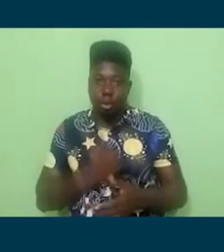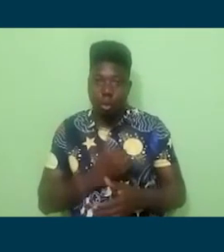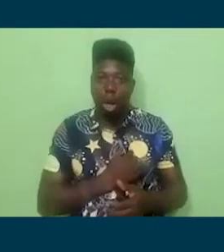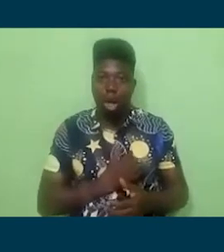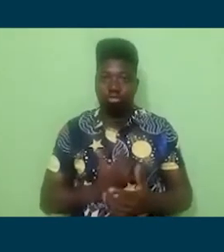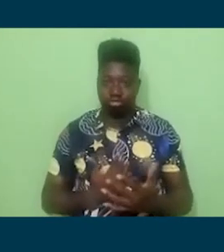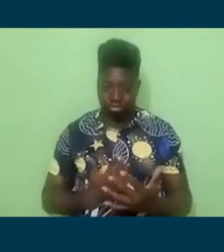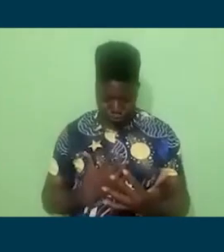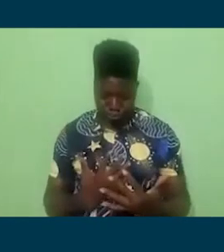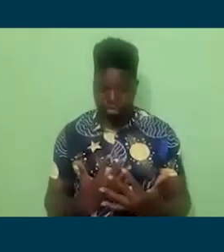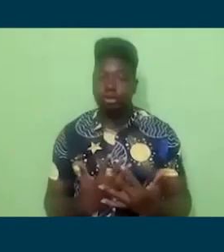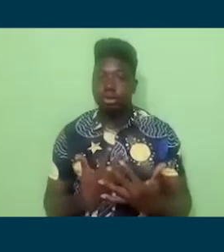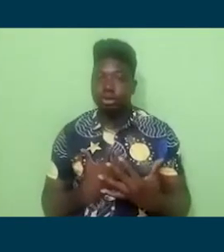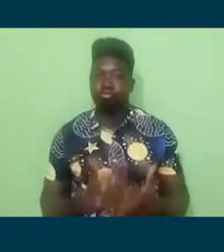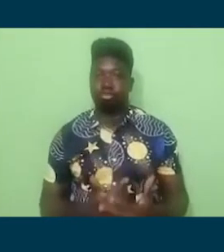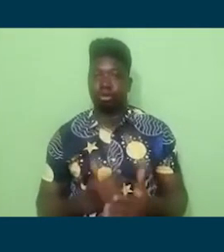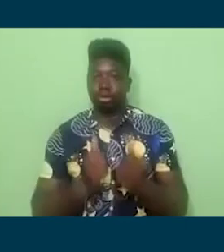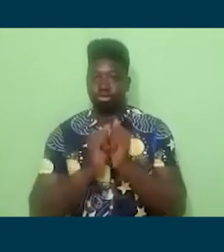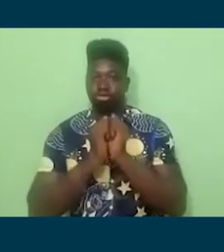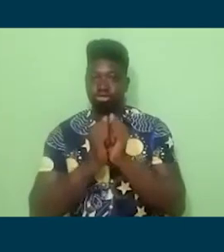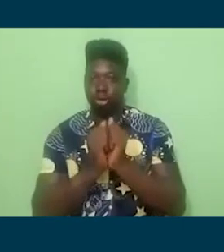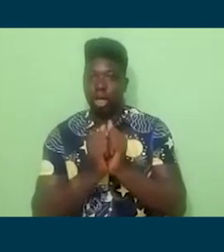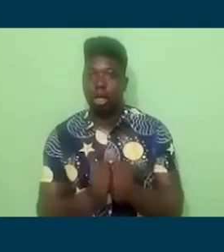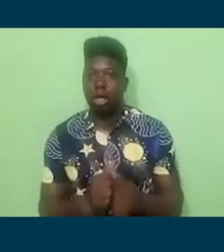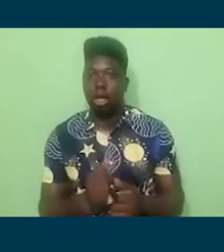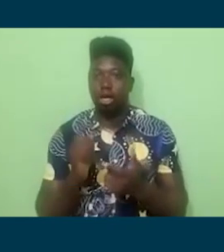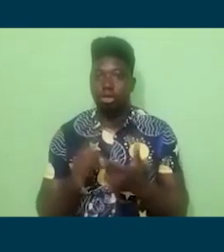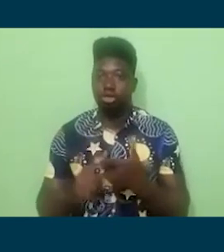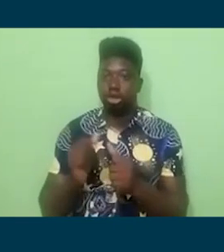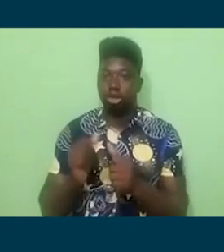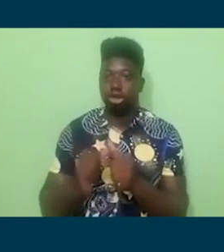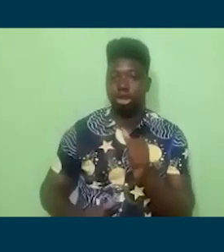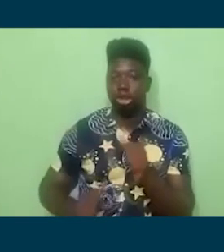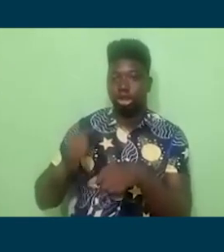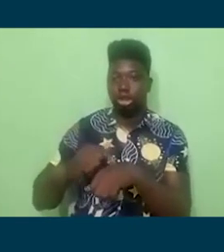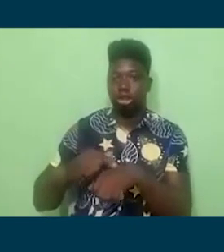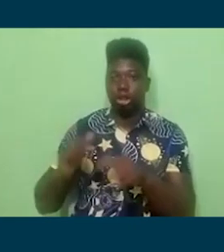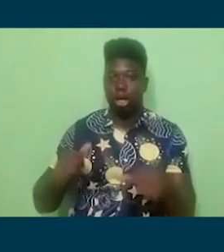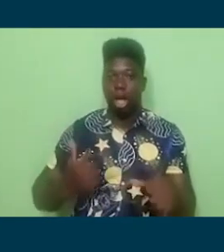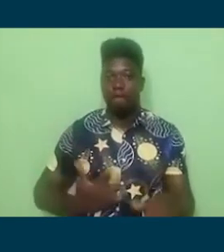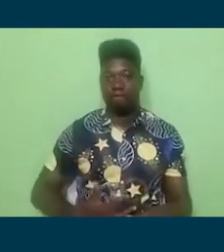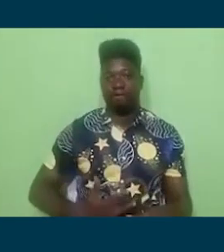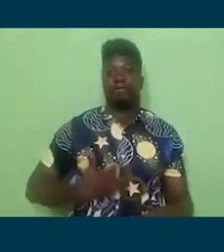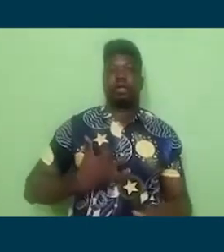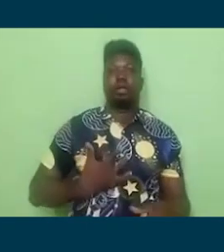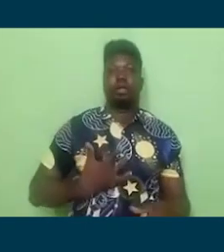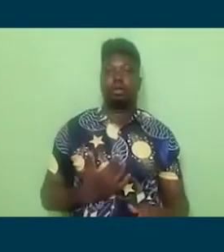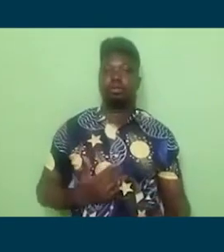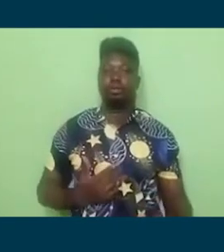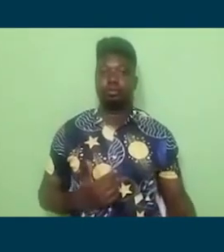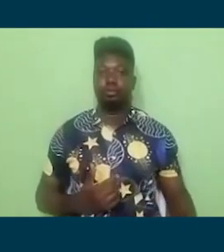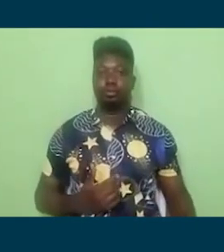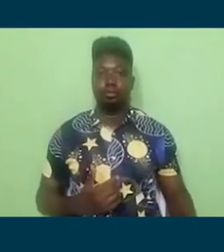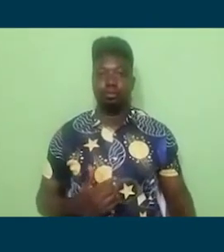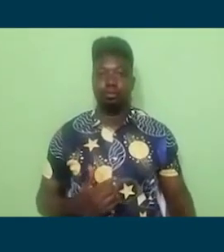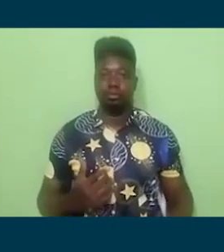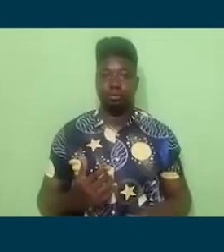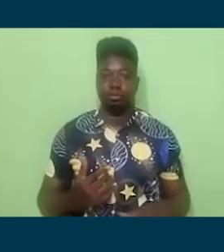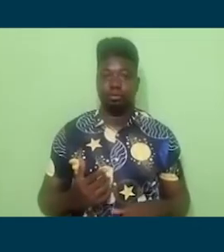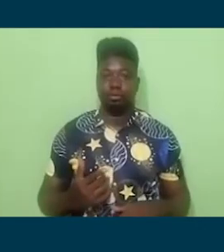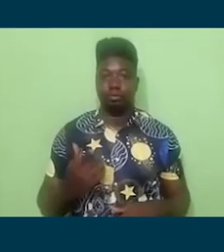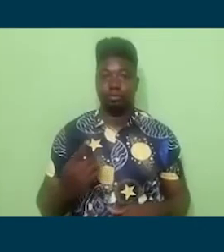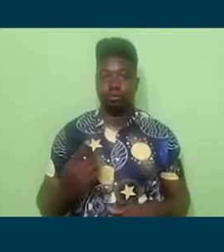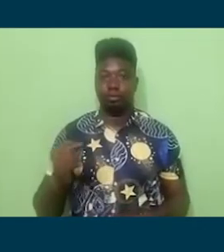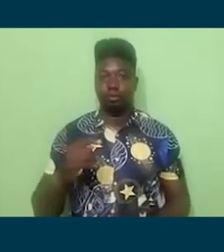together in the beginning of each session can feel like, are we done yet, Linz? Let's get to the panel, right? But all